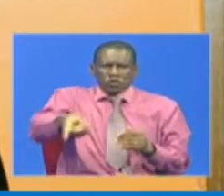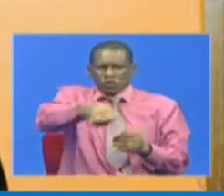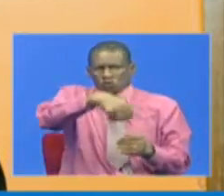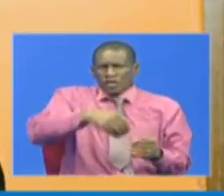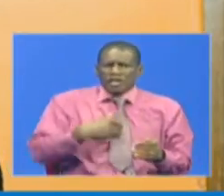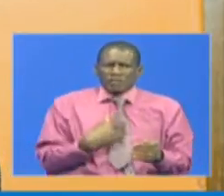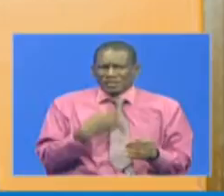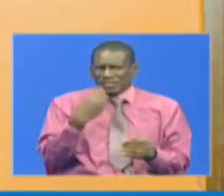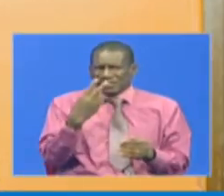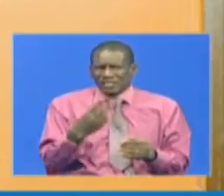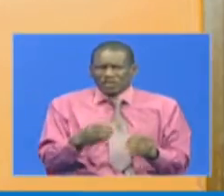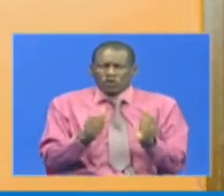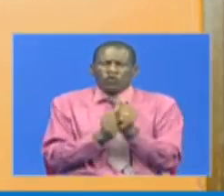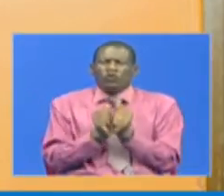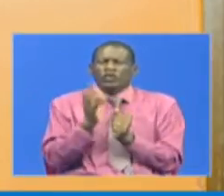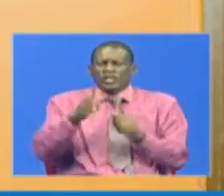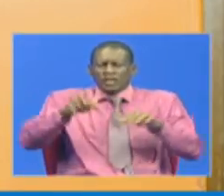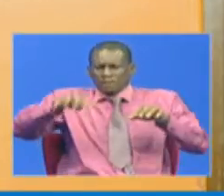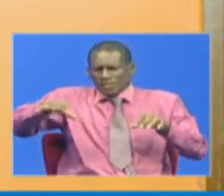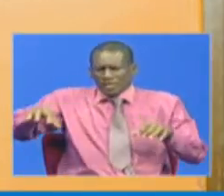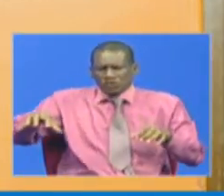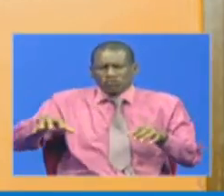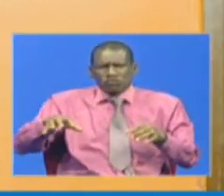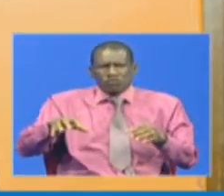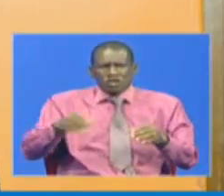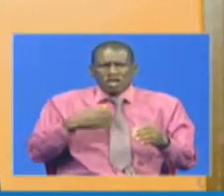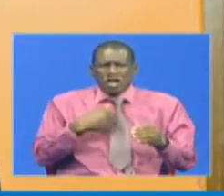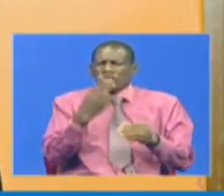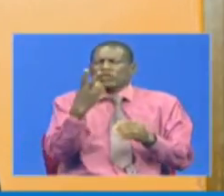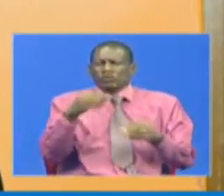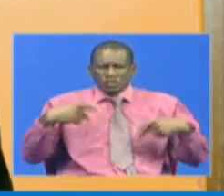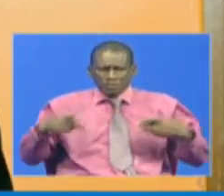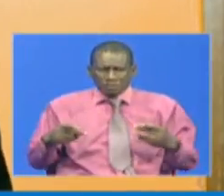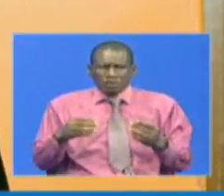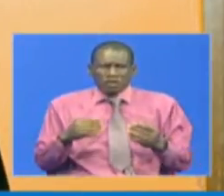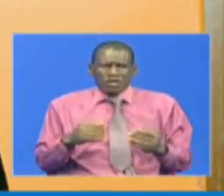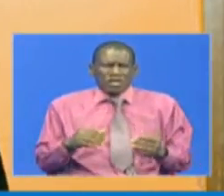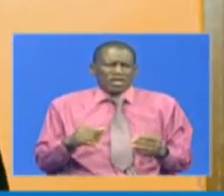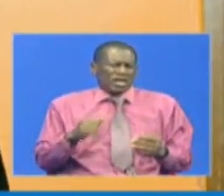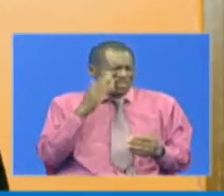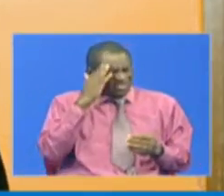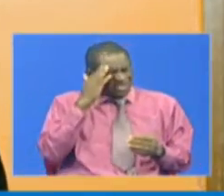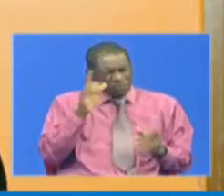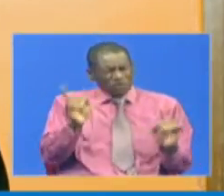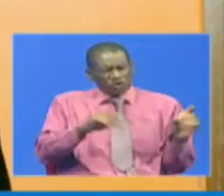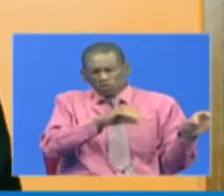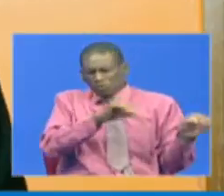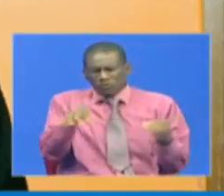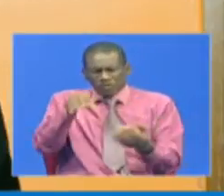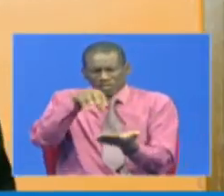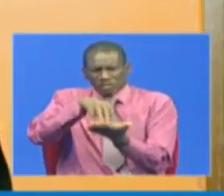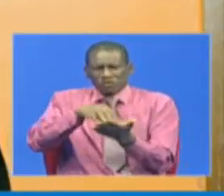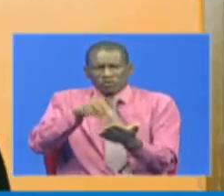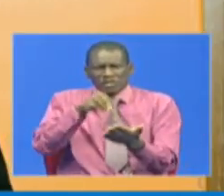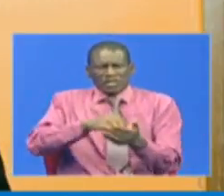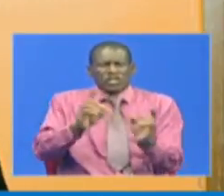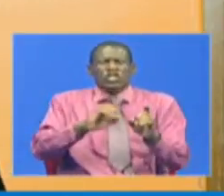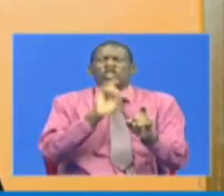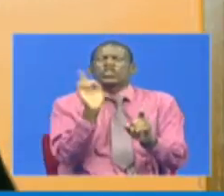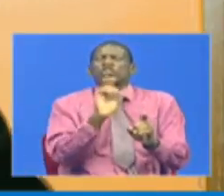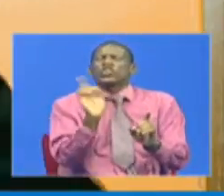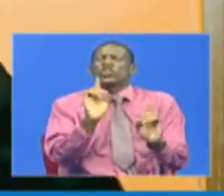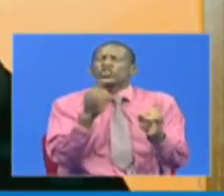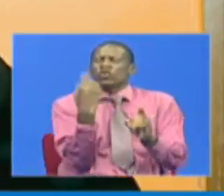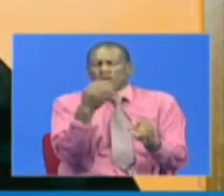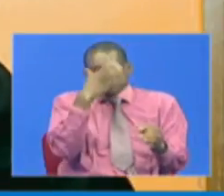say, 14-seater matatos carrying 20 people. I don't think we're going to go to that situation again, not just because the whole thing